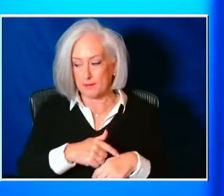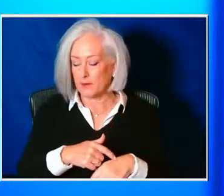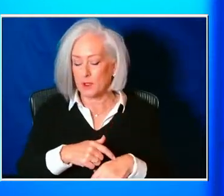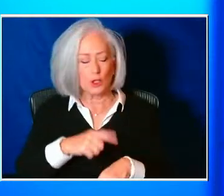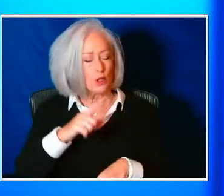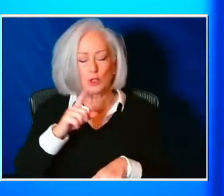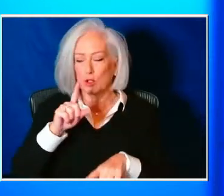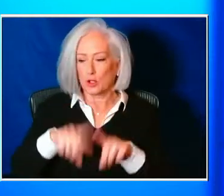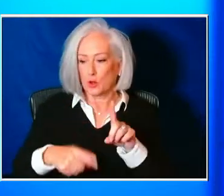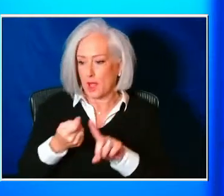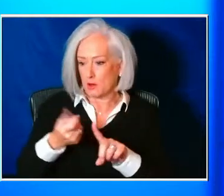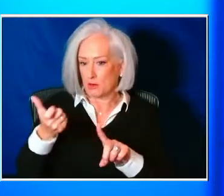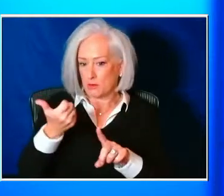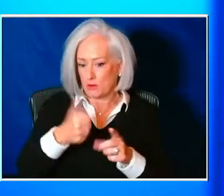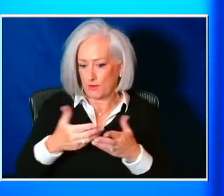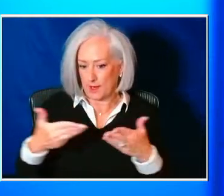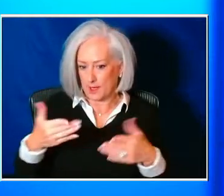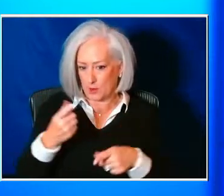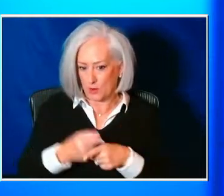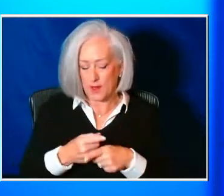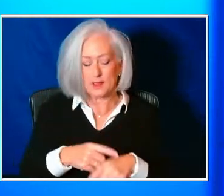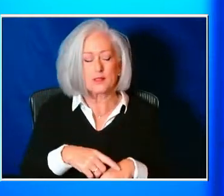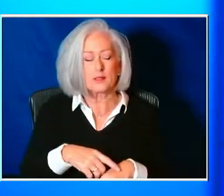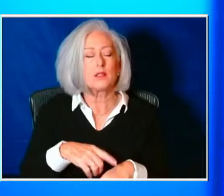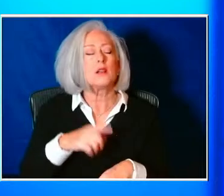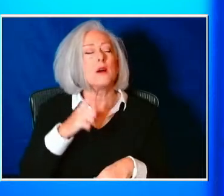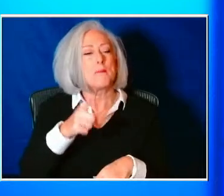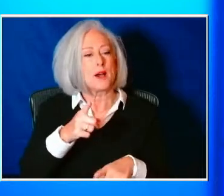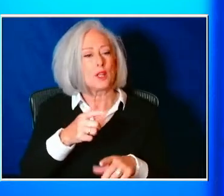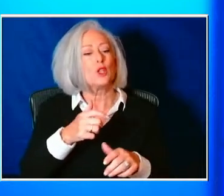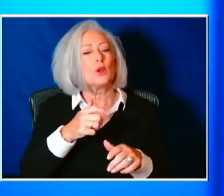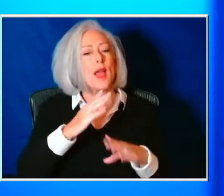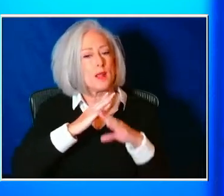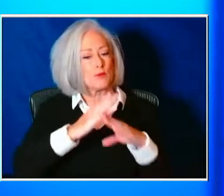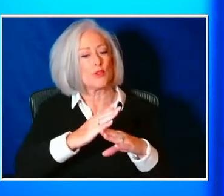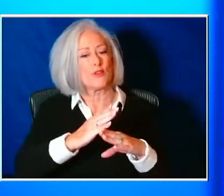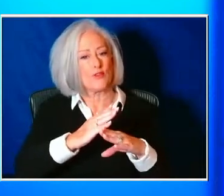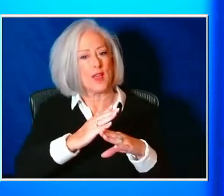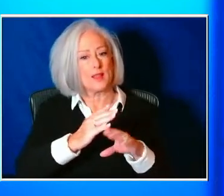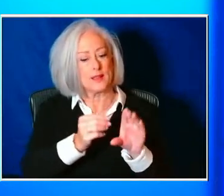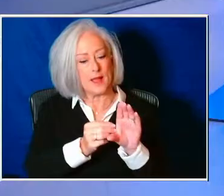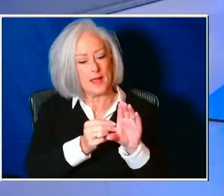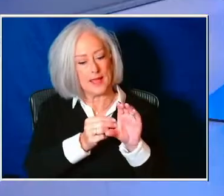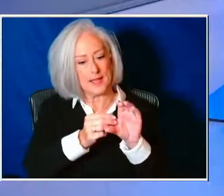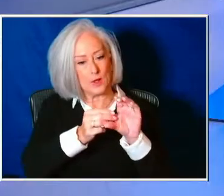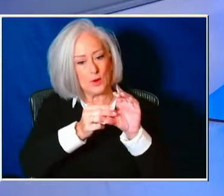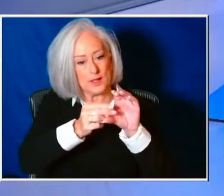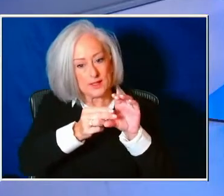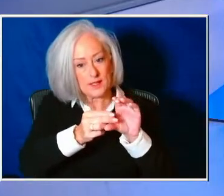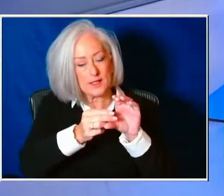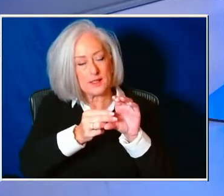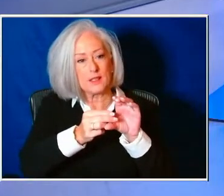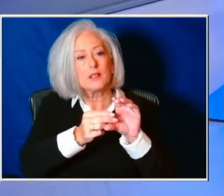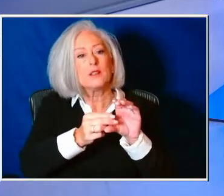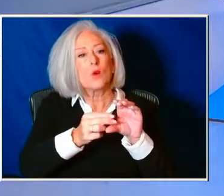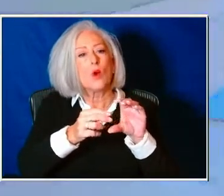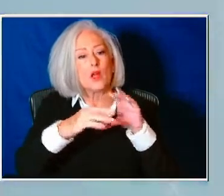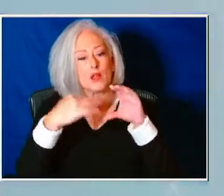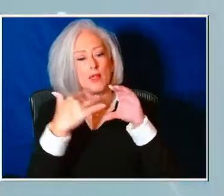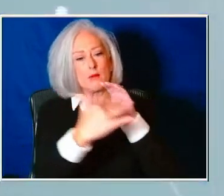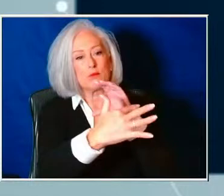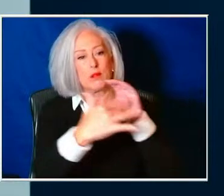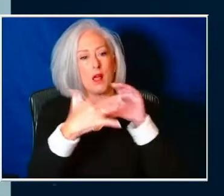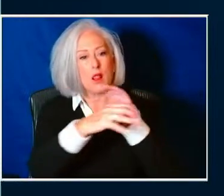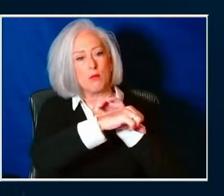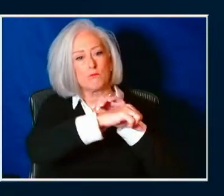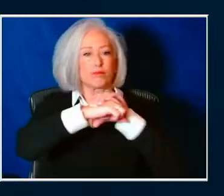prevent the progression of further plaque growth, which could prevent a heart attack, a blockage. Okay, so we want to go back out live with Jill. She